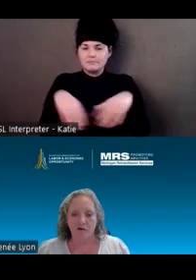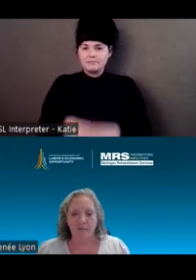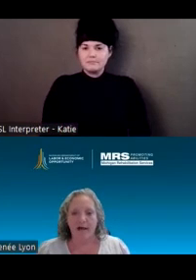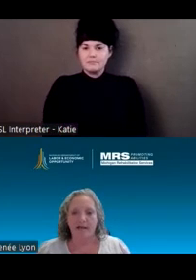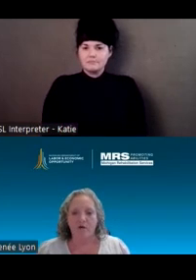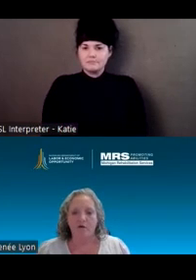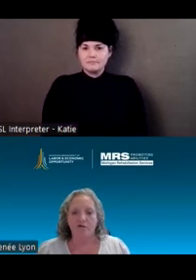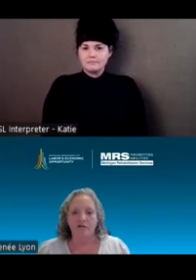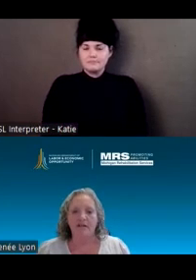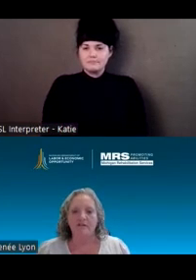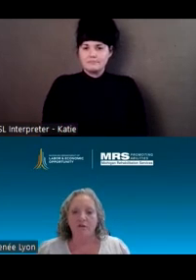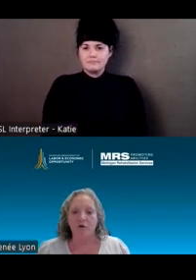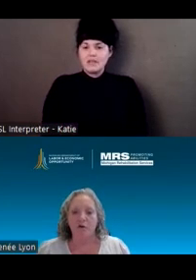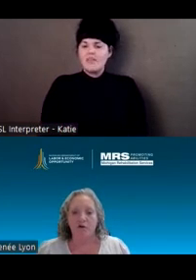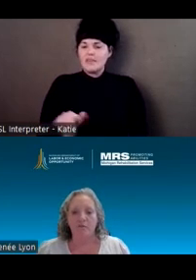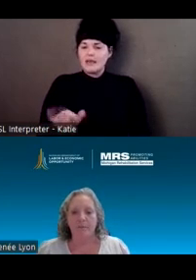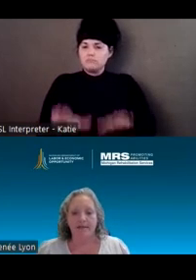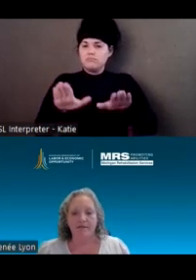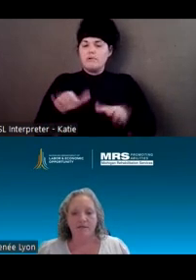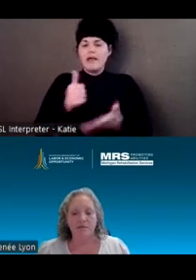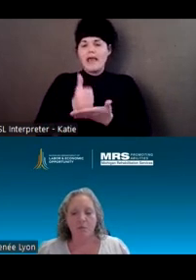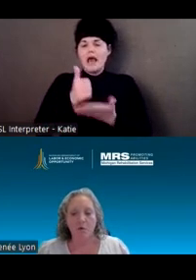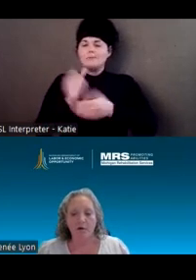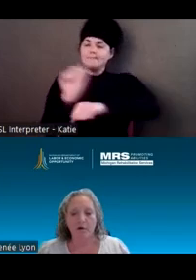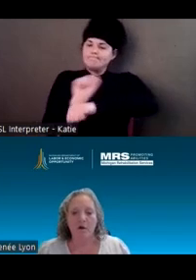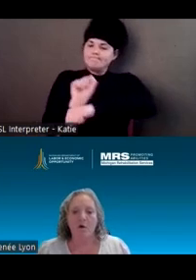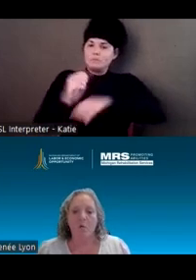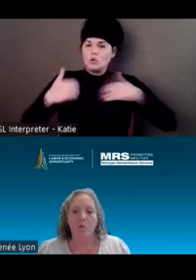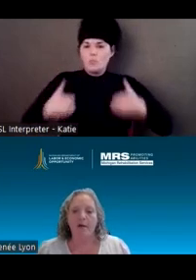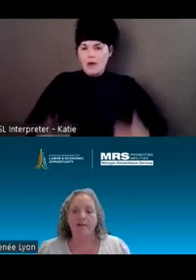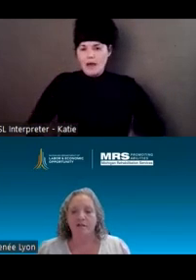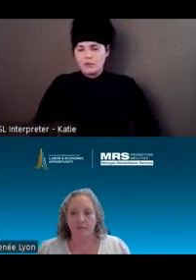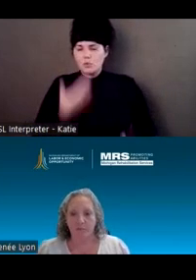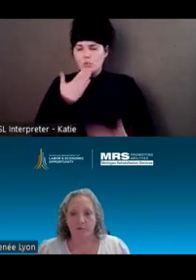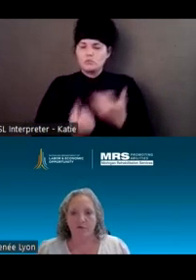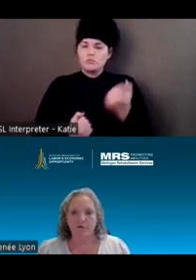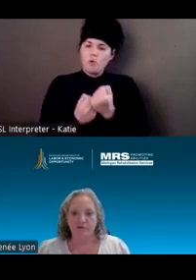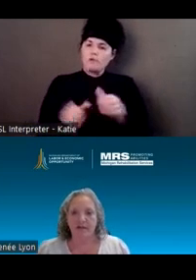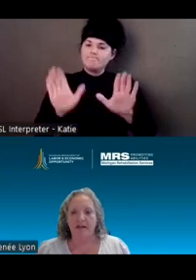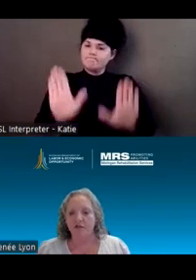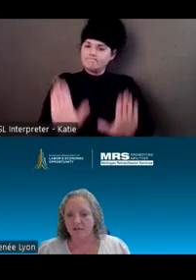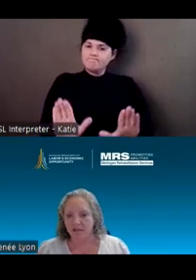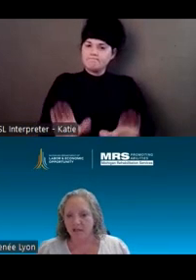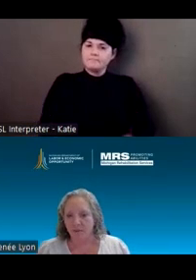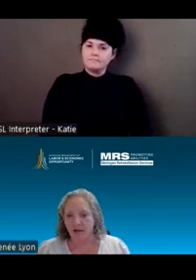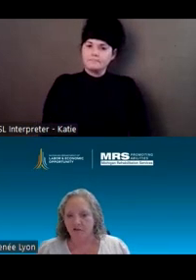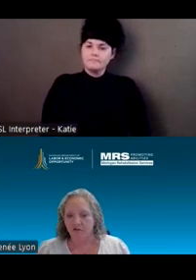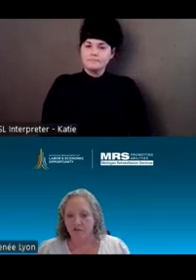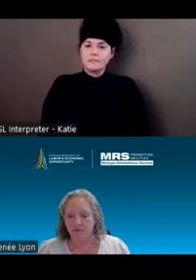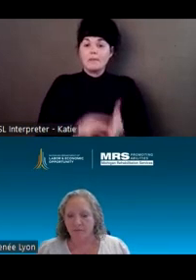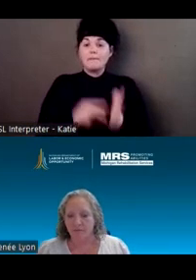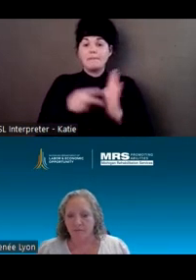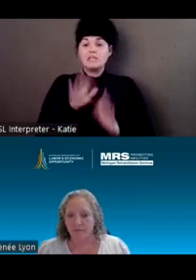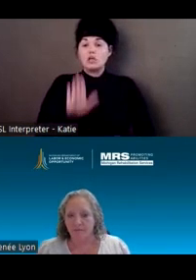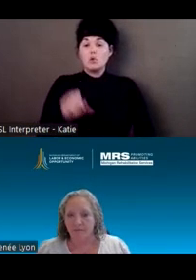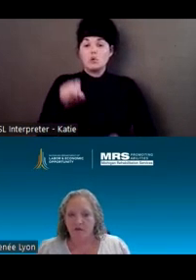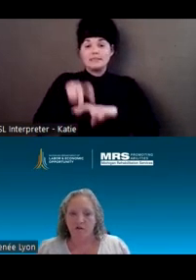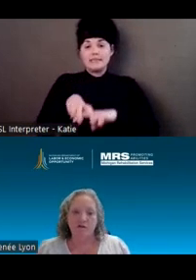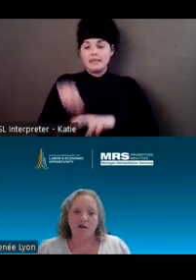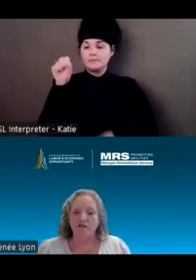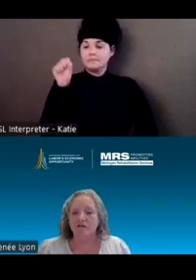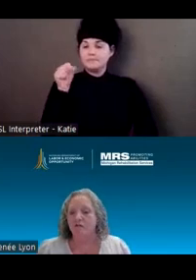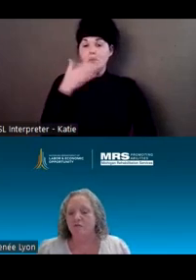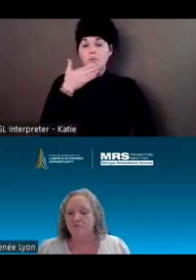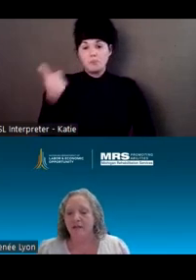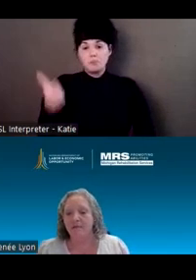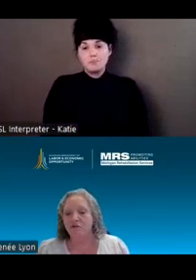anchor your body or to give you a good base of support, which improves then your sitting posture. You